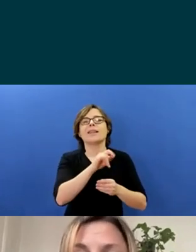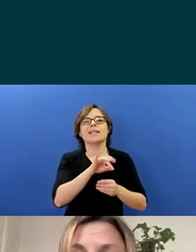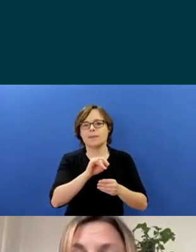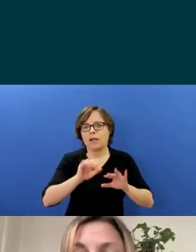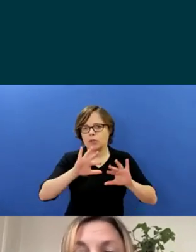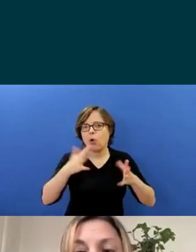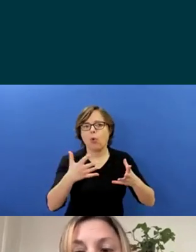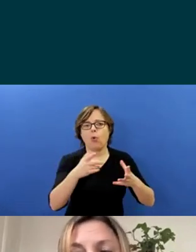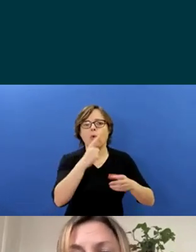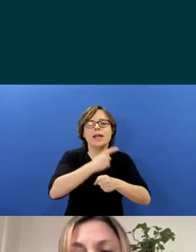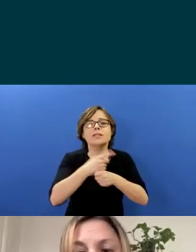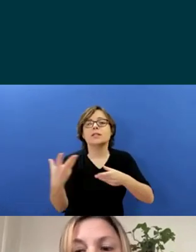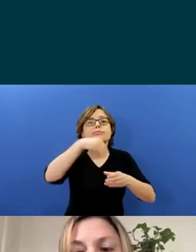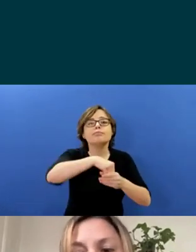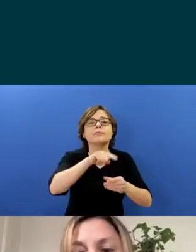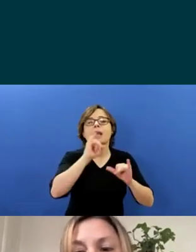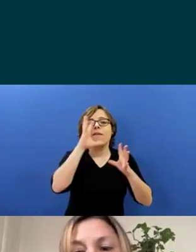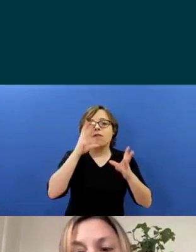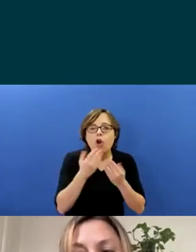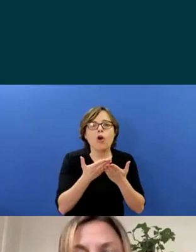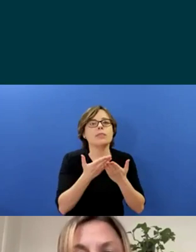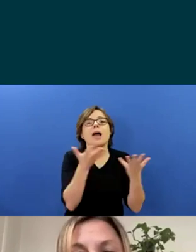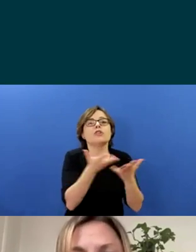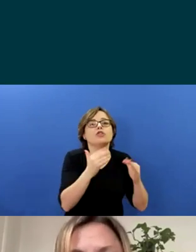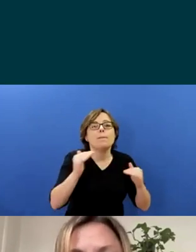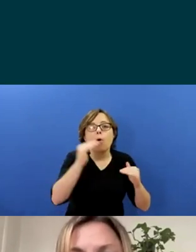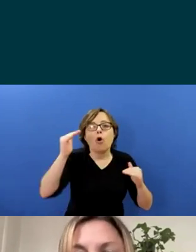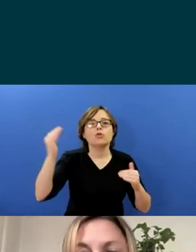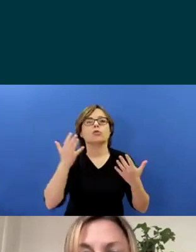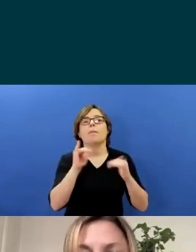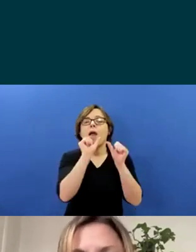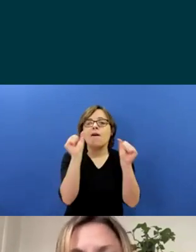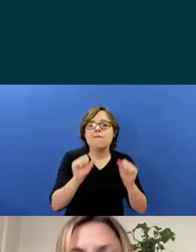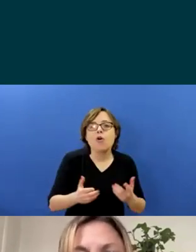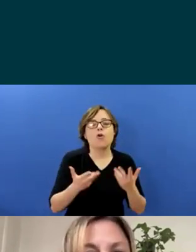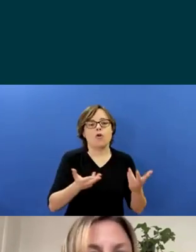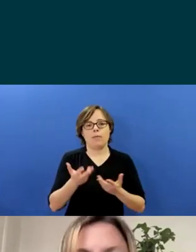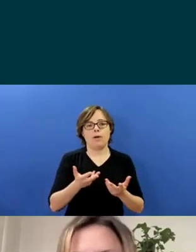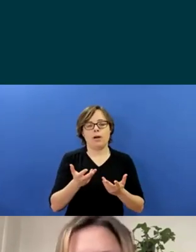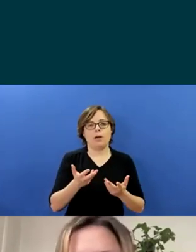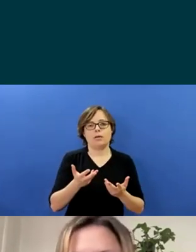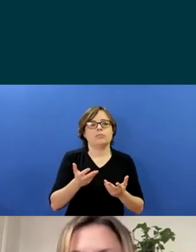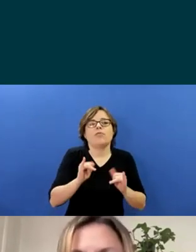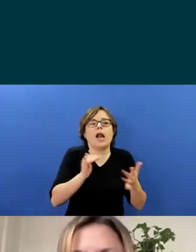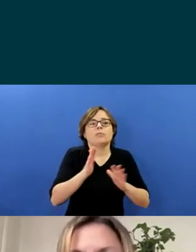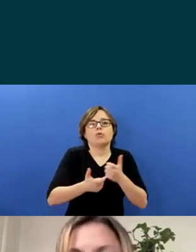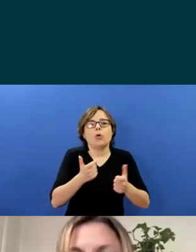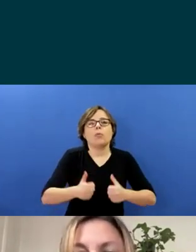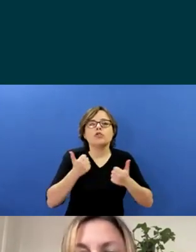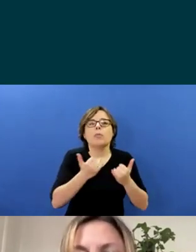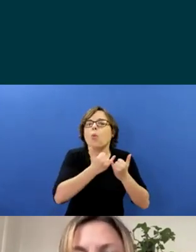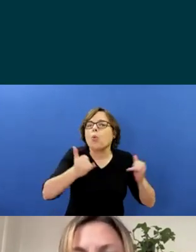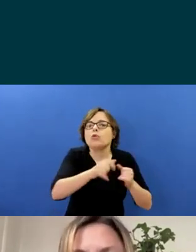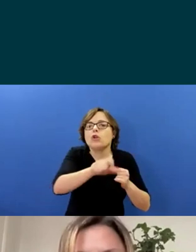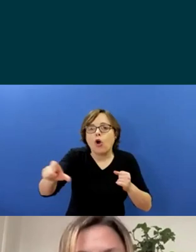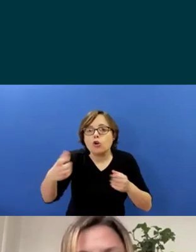are used to get multiple stakeholders and in particular citizens involved in planning and decision-making at national